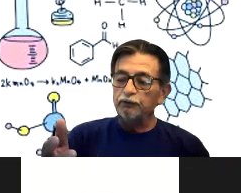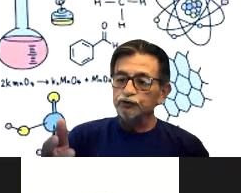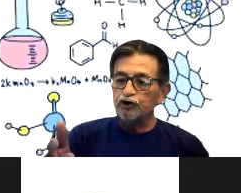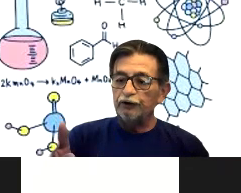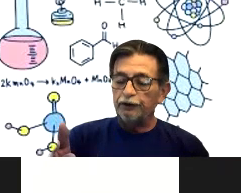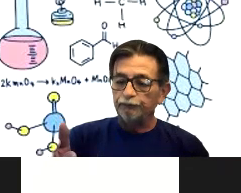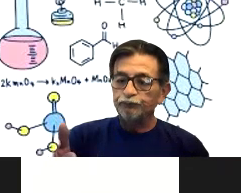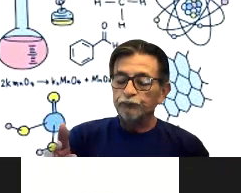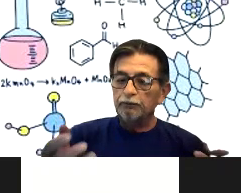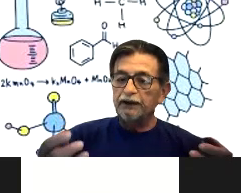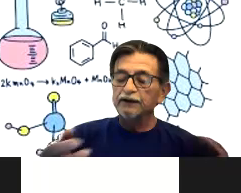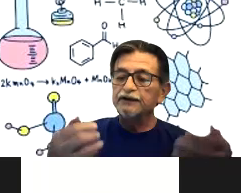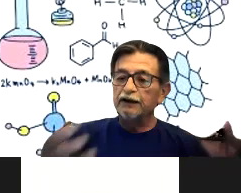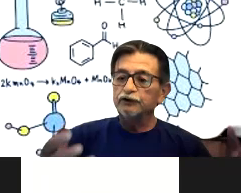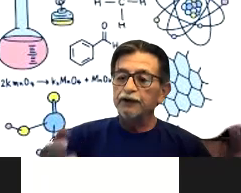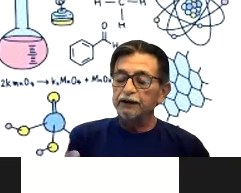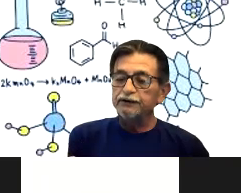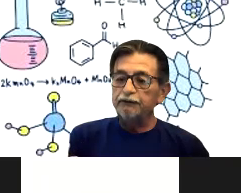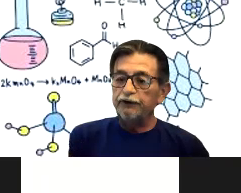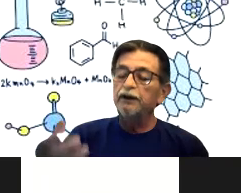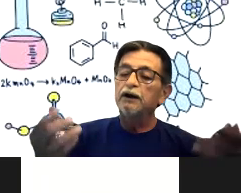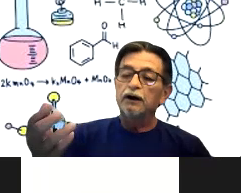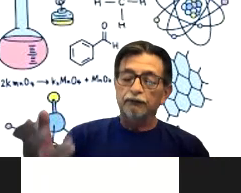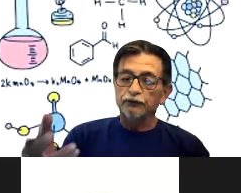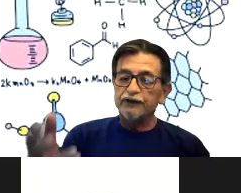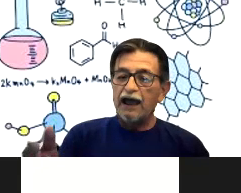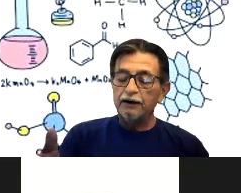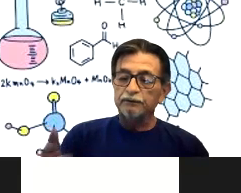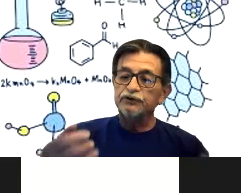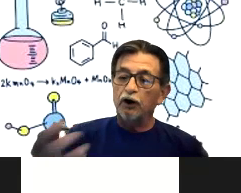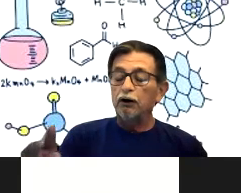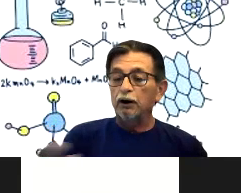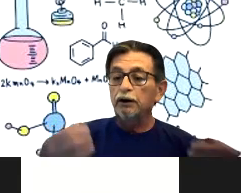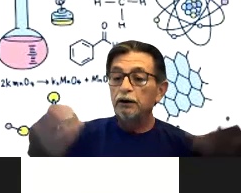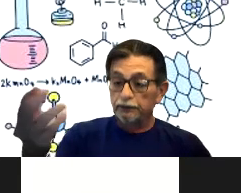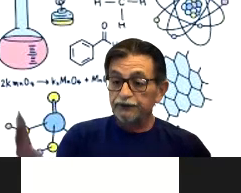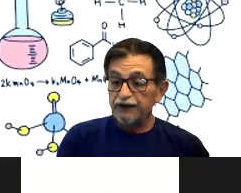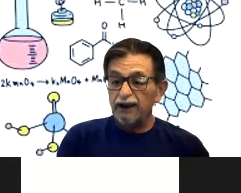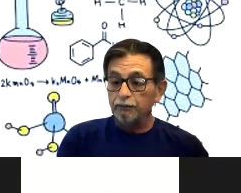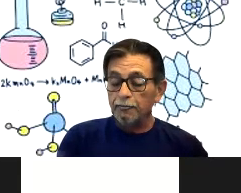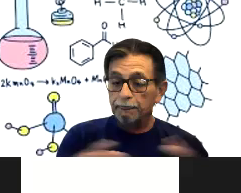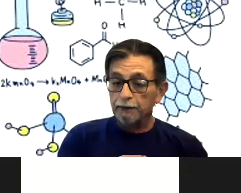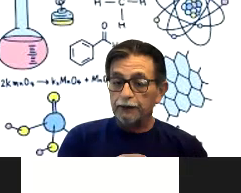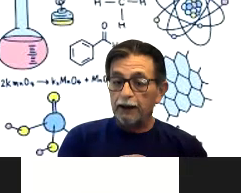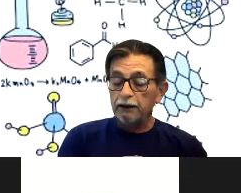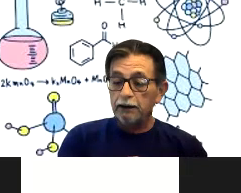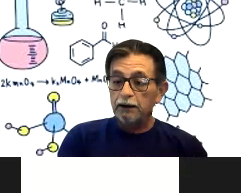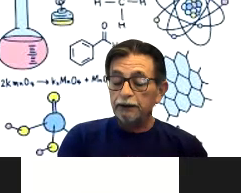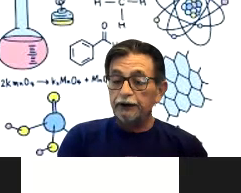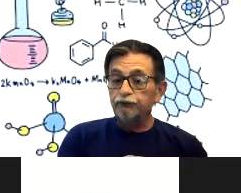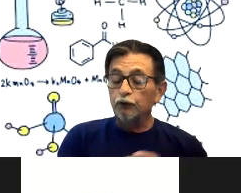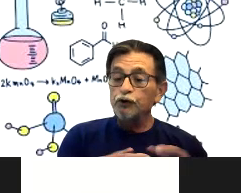an equal sharing because the electronegativity of those atoms are the same,